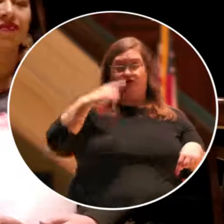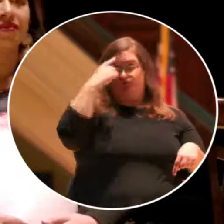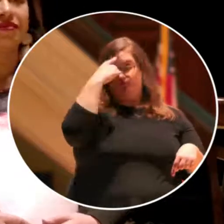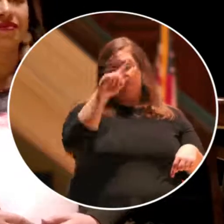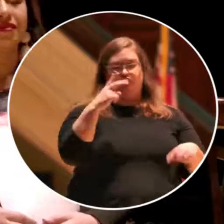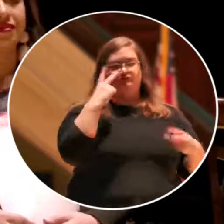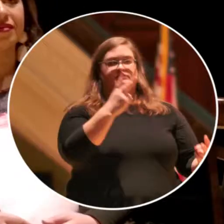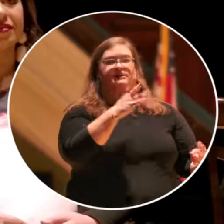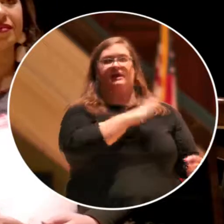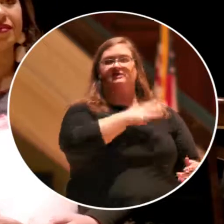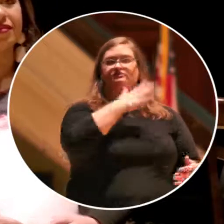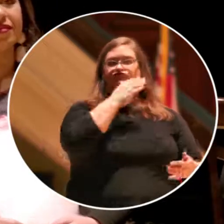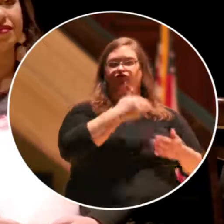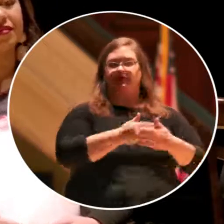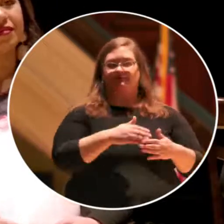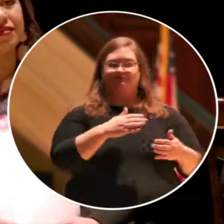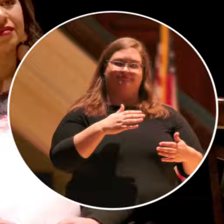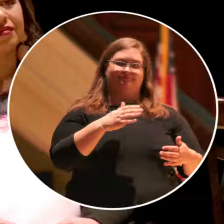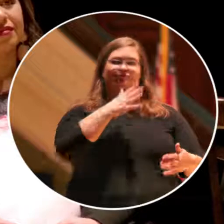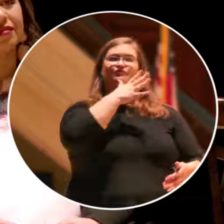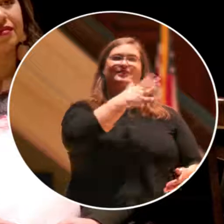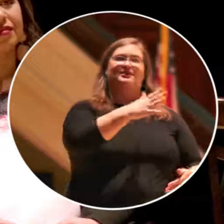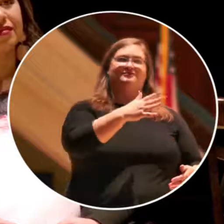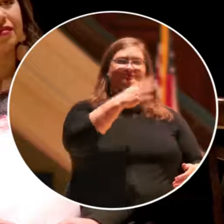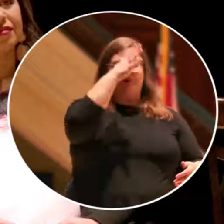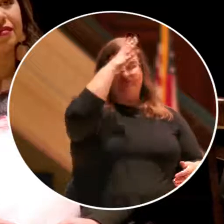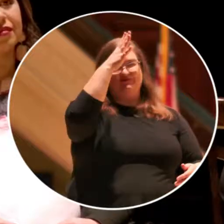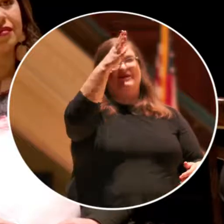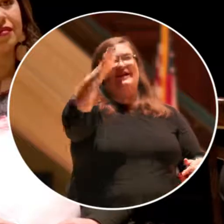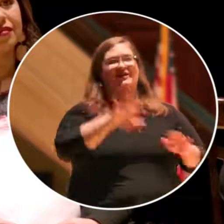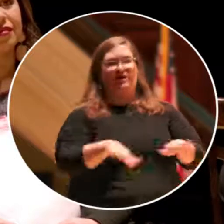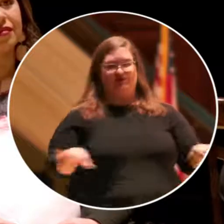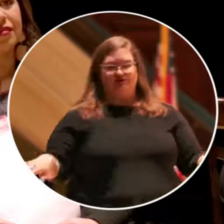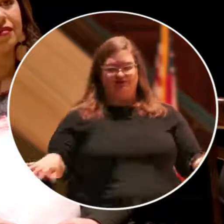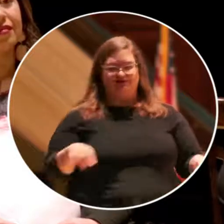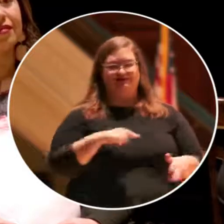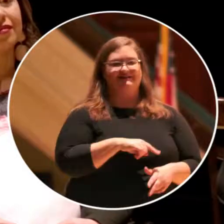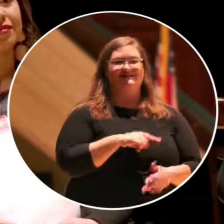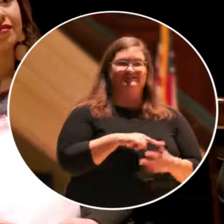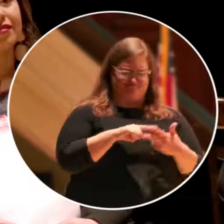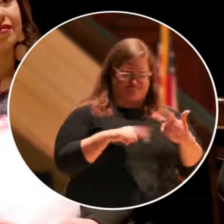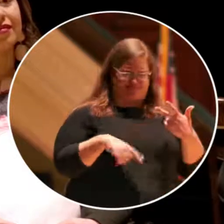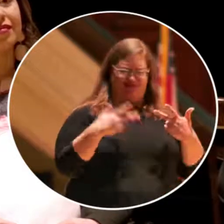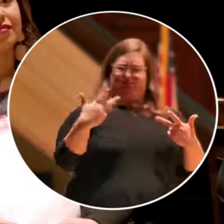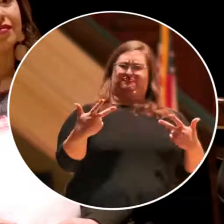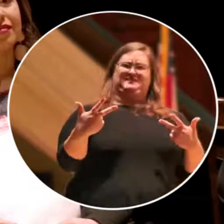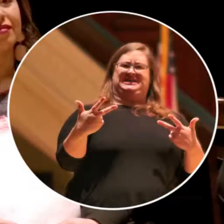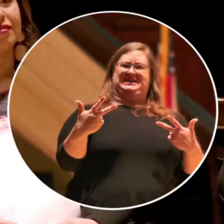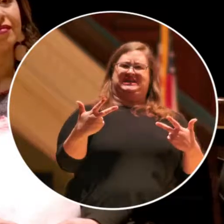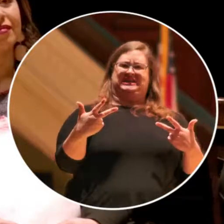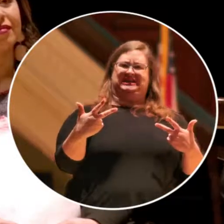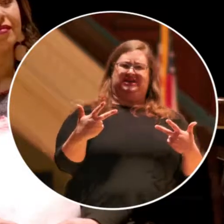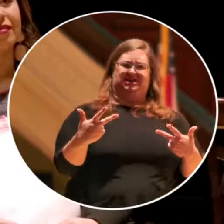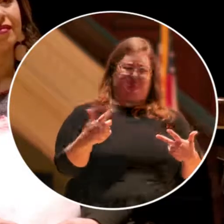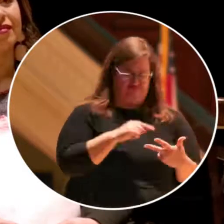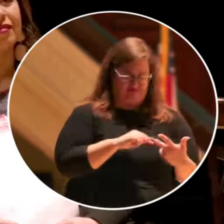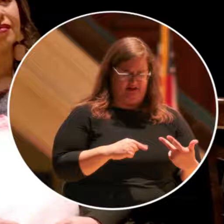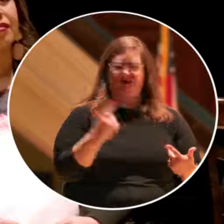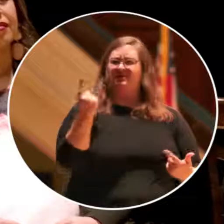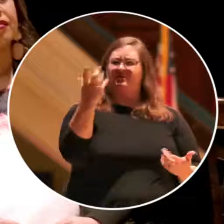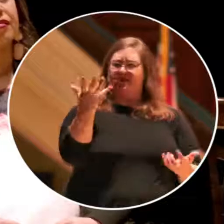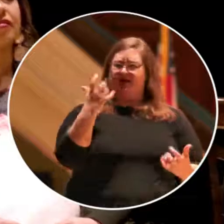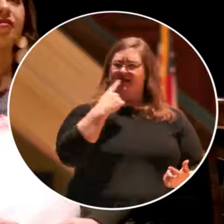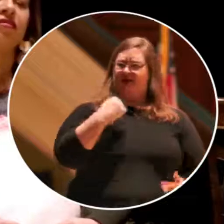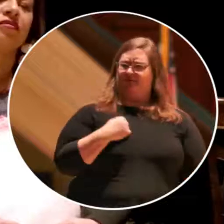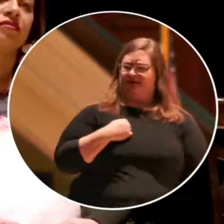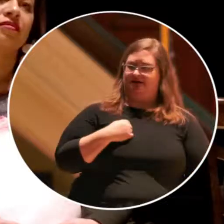he died. And in a joking way, he said, 3? Is there something you want to tell me?